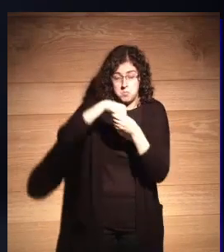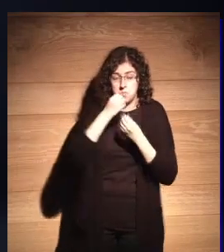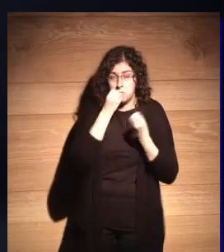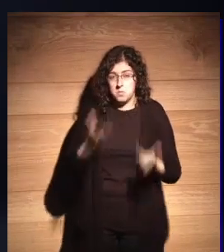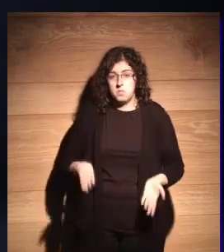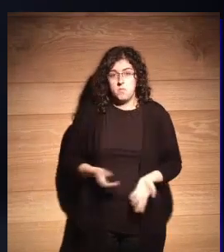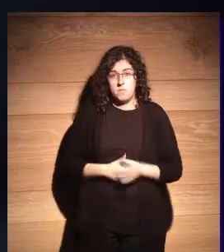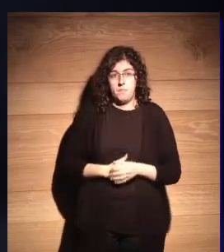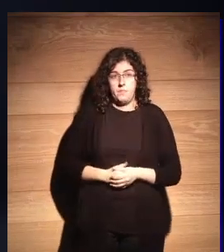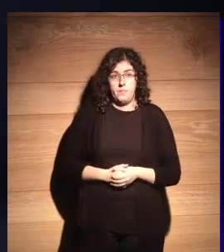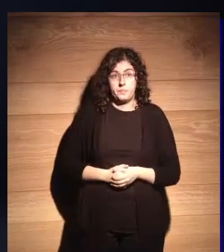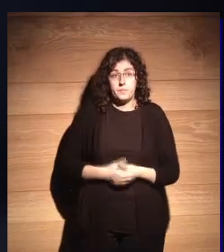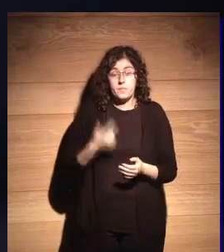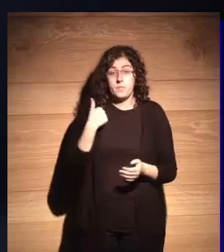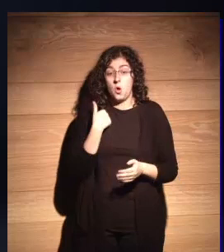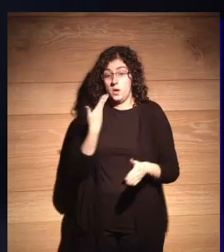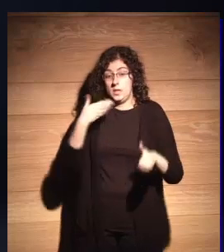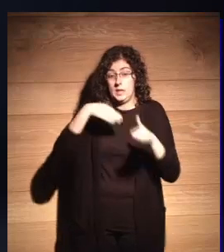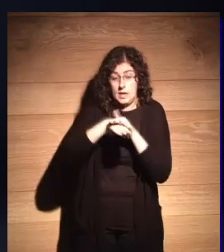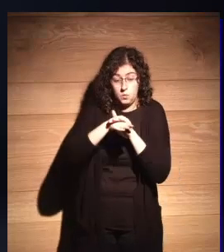I go back to the archive all the time,